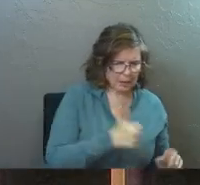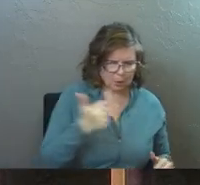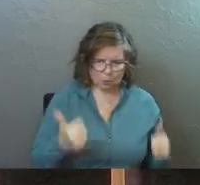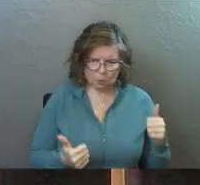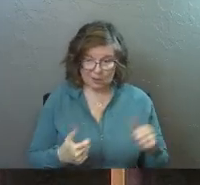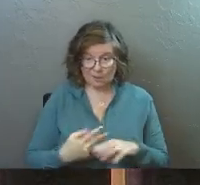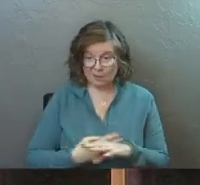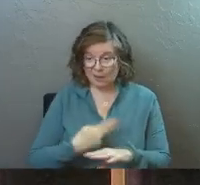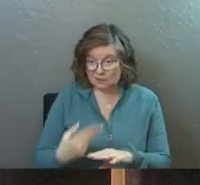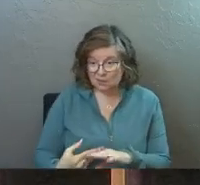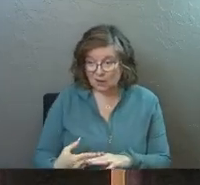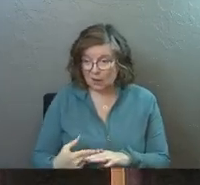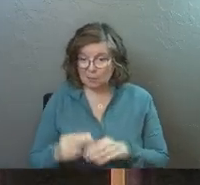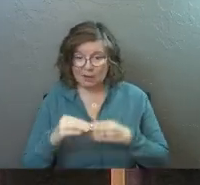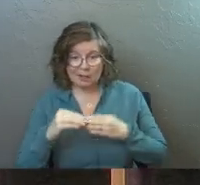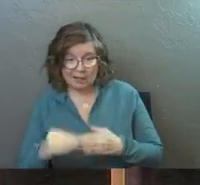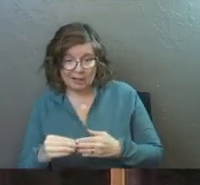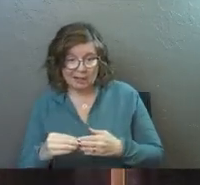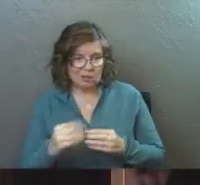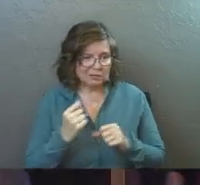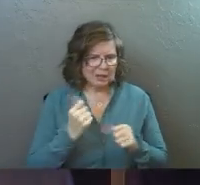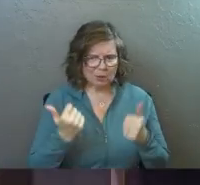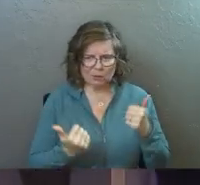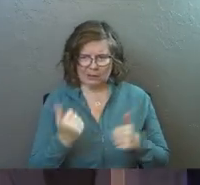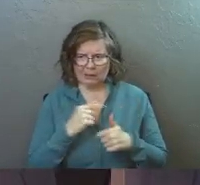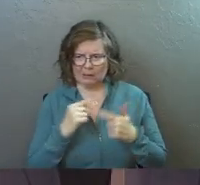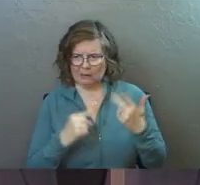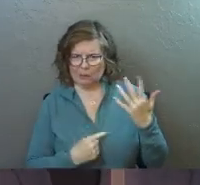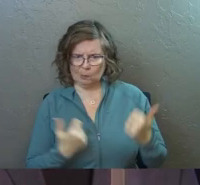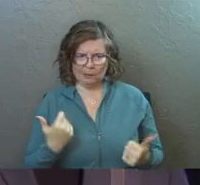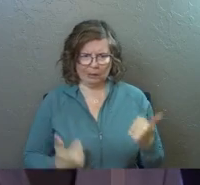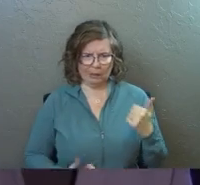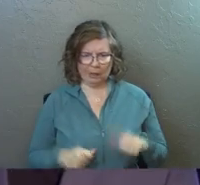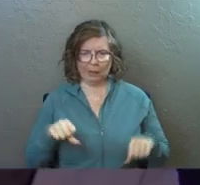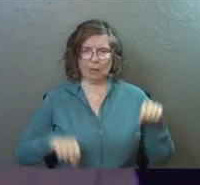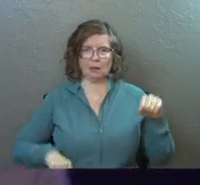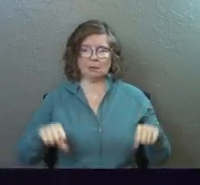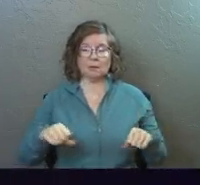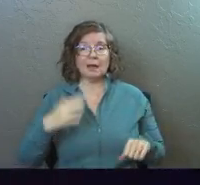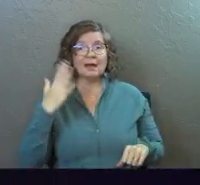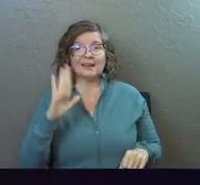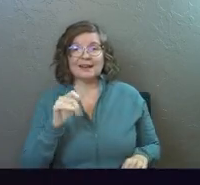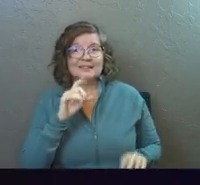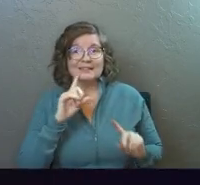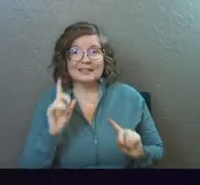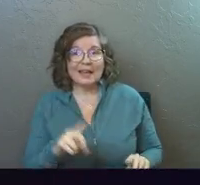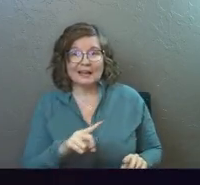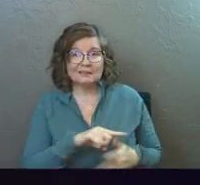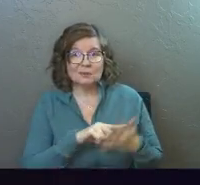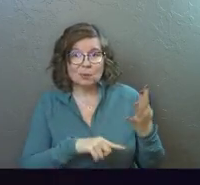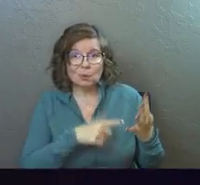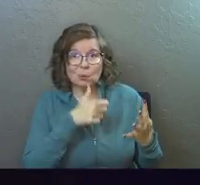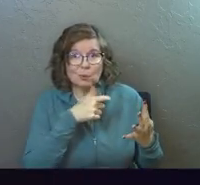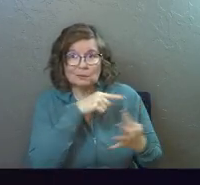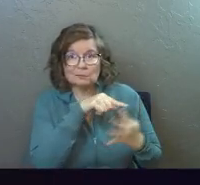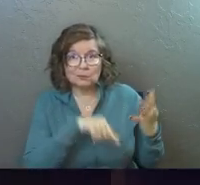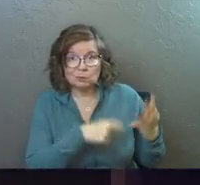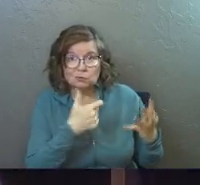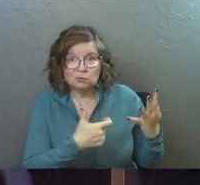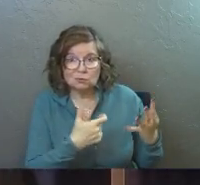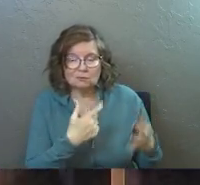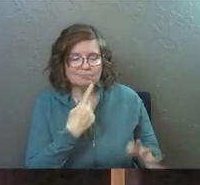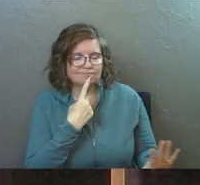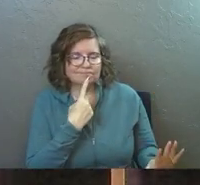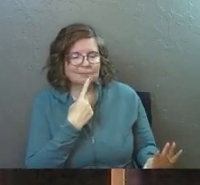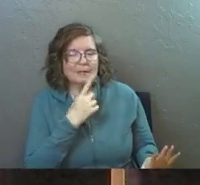Am I a shepherd? Am I a leader and a savior? What in the world am I? And God doesn't answer his who am I question.